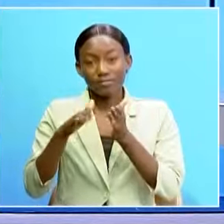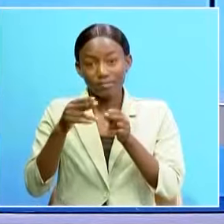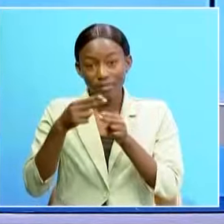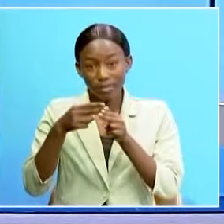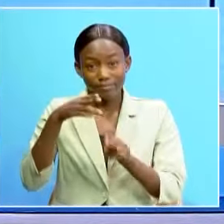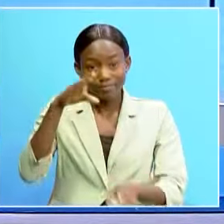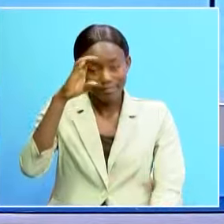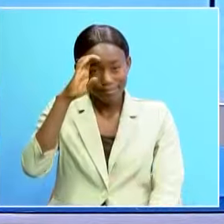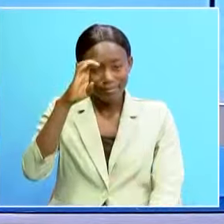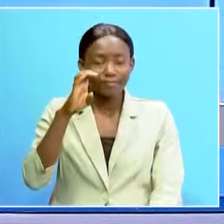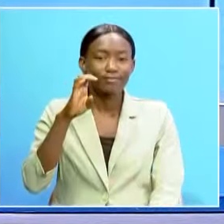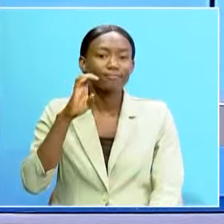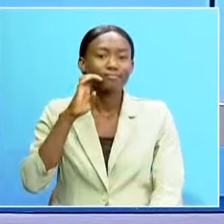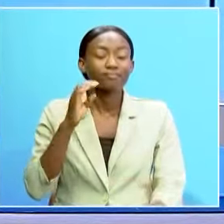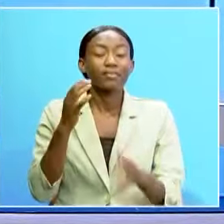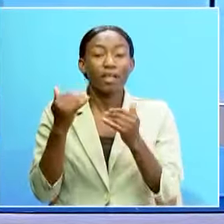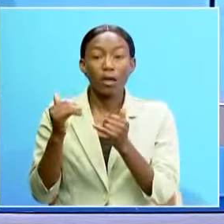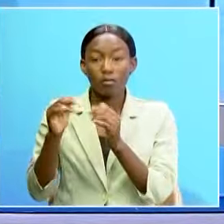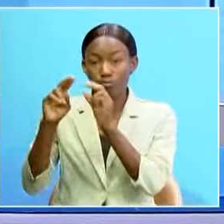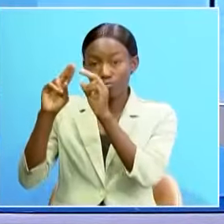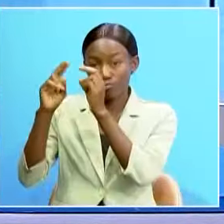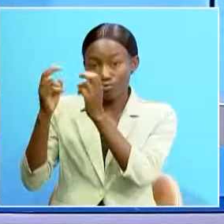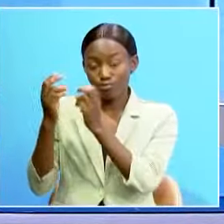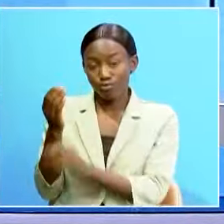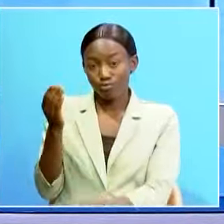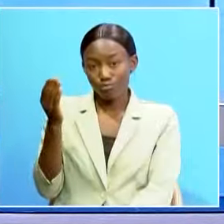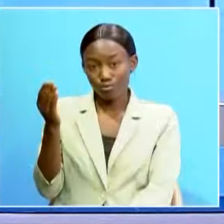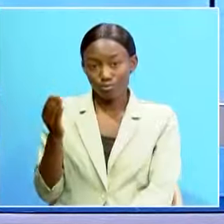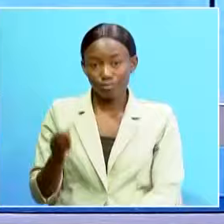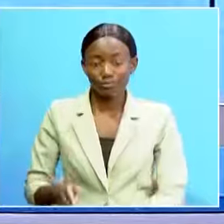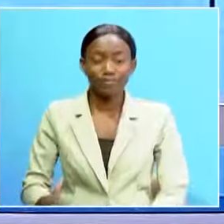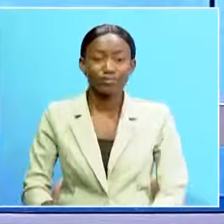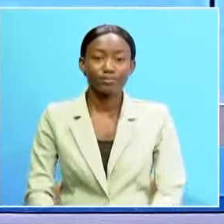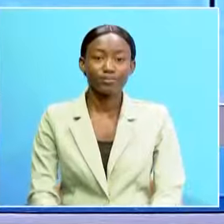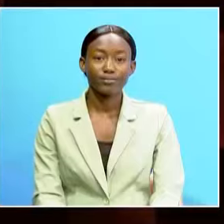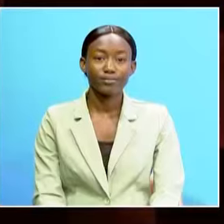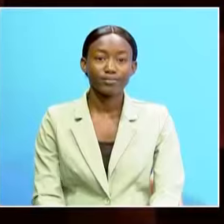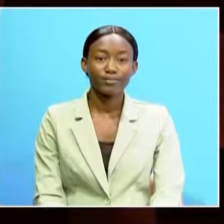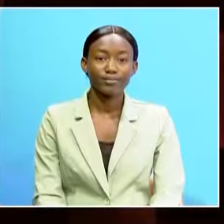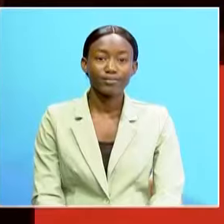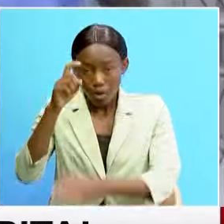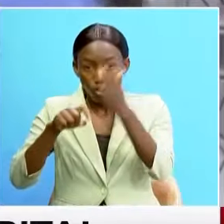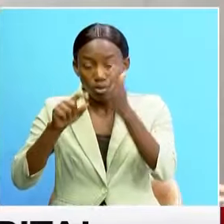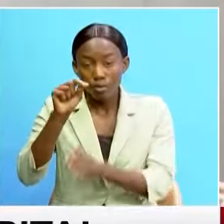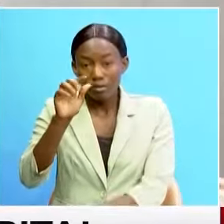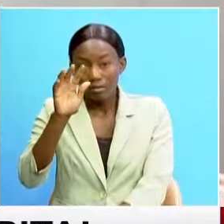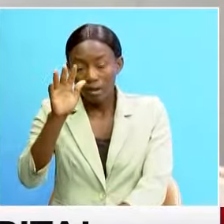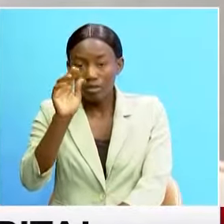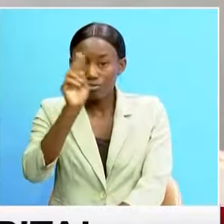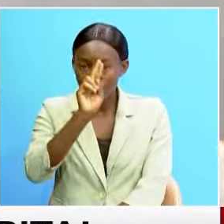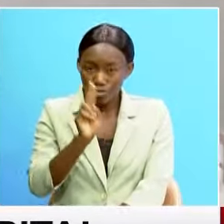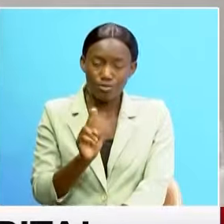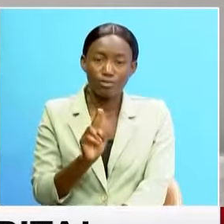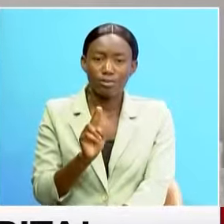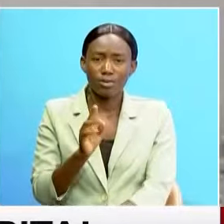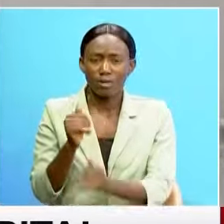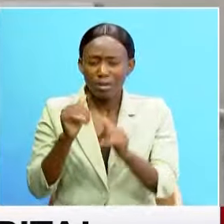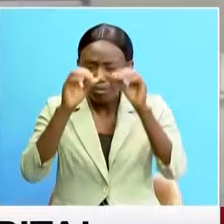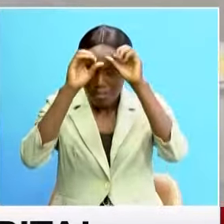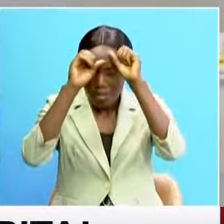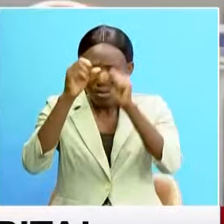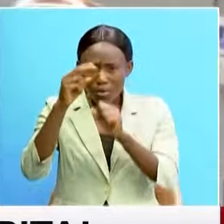language interpreter is Emil Damlea. Let's take a look at the stories making headlines. President Hijilema unveils